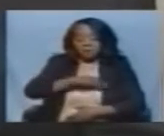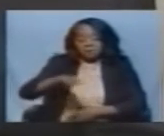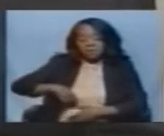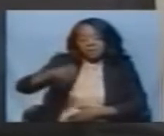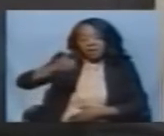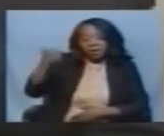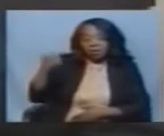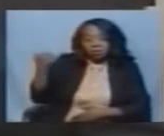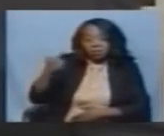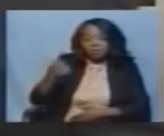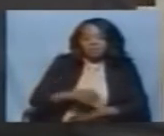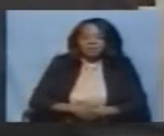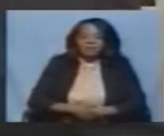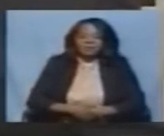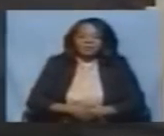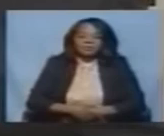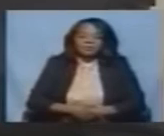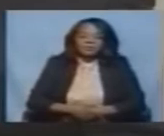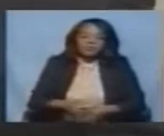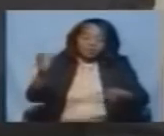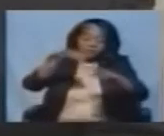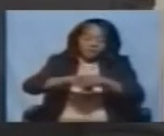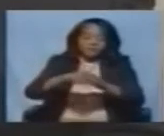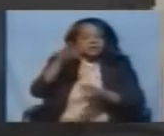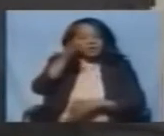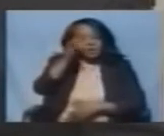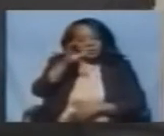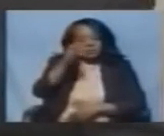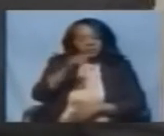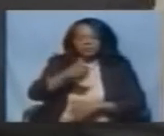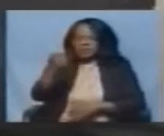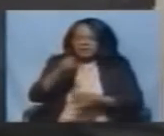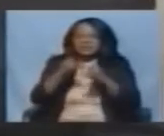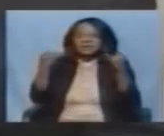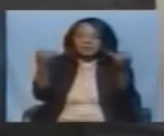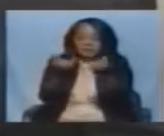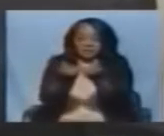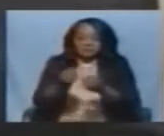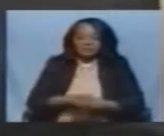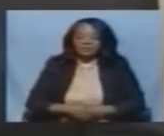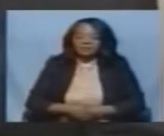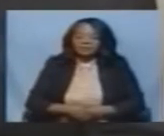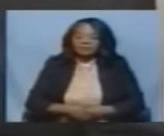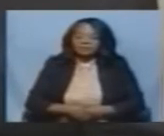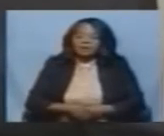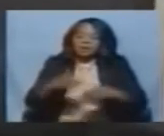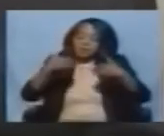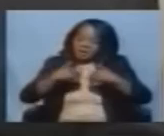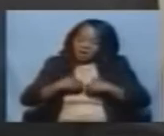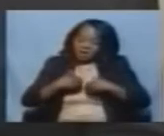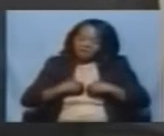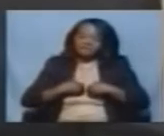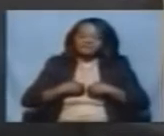is deemed to be corrupt by any institutions to report them to ZIPS. We have got a line where we can do that. They can call me